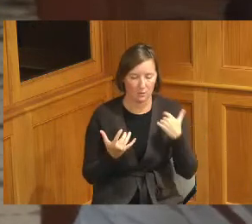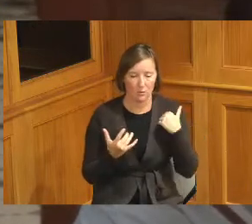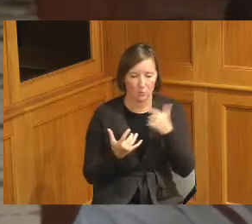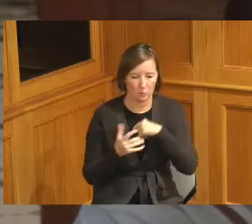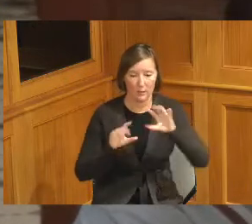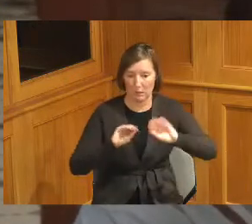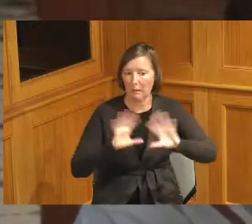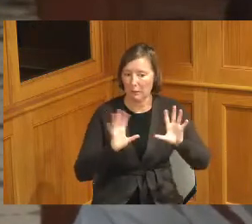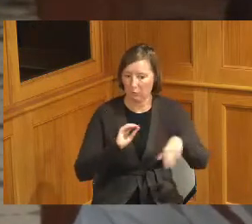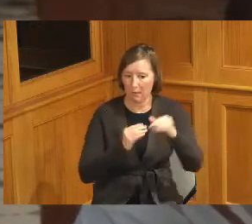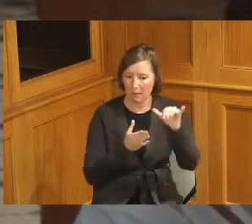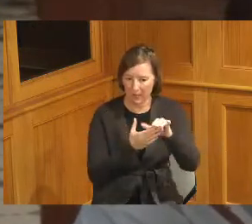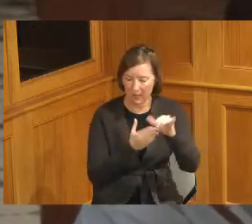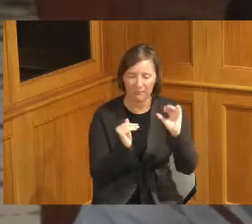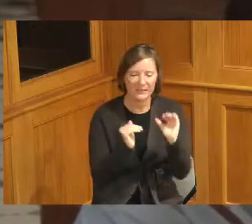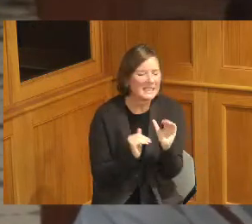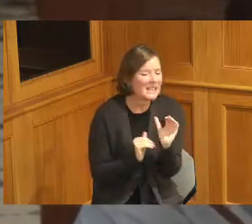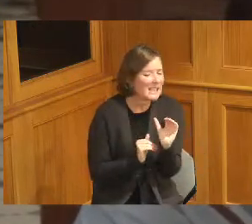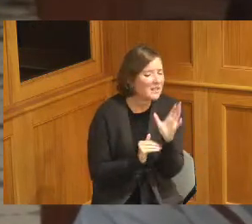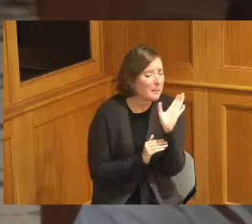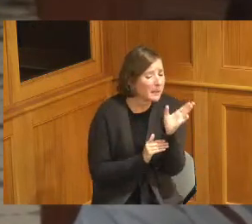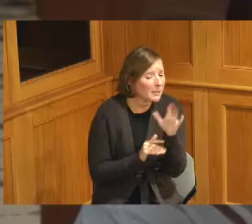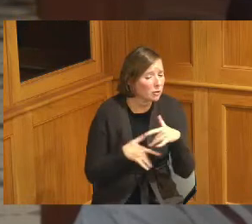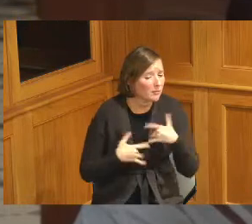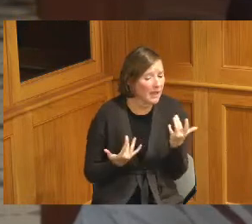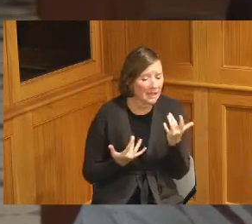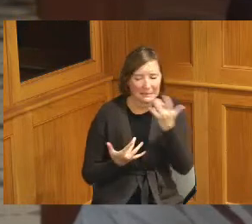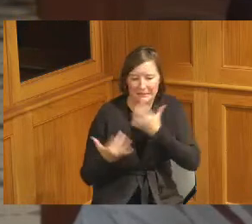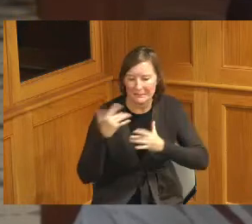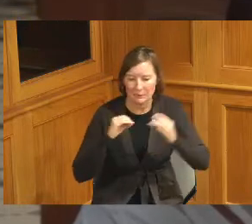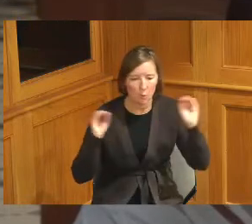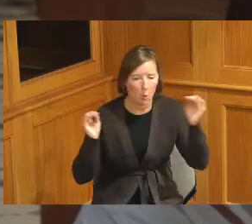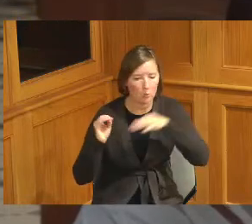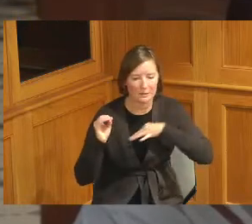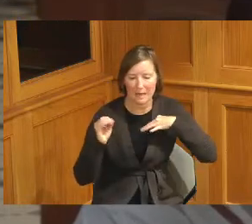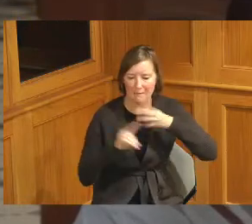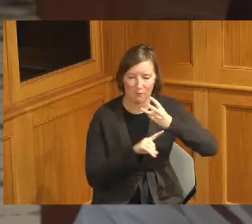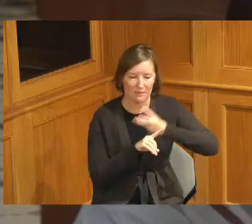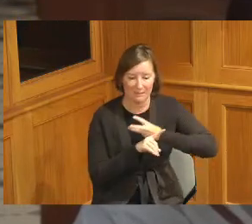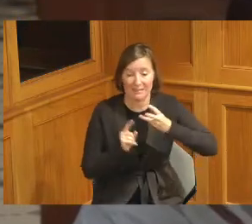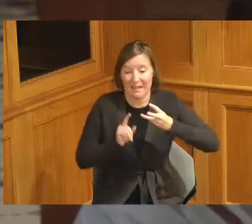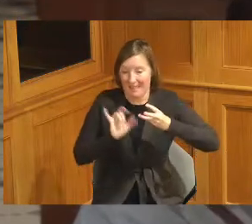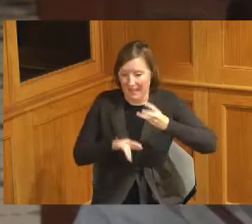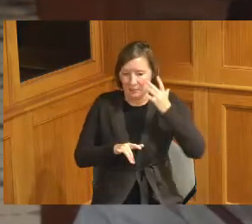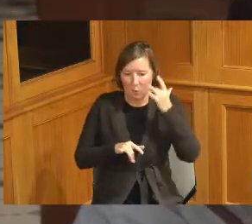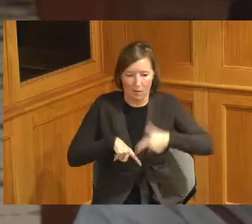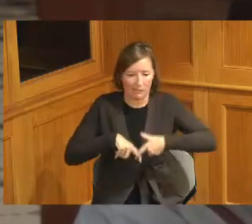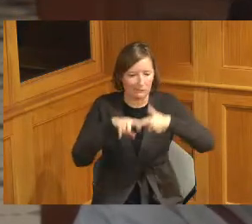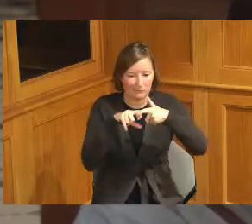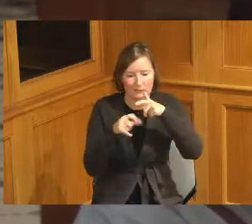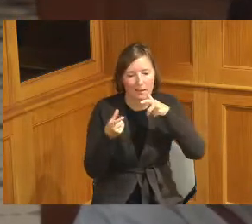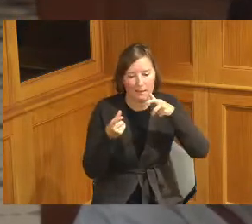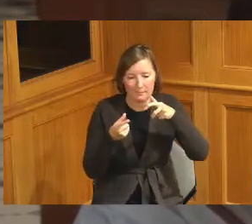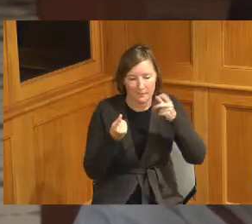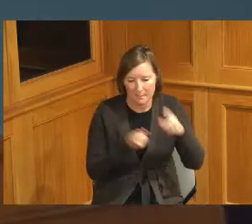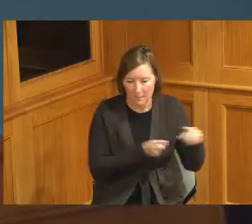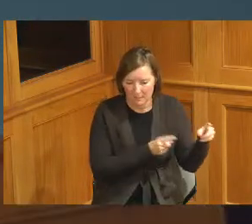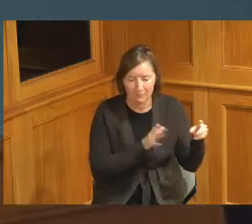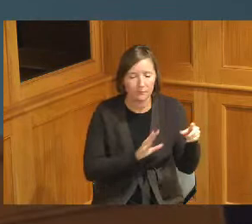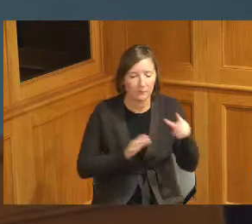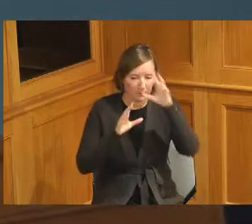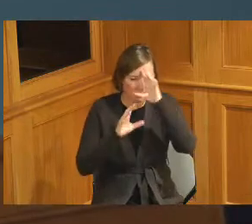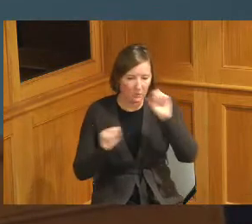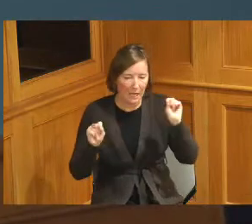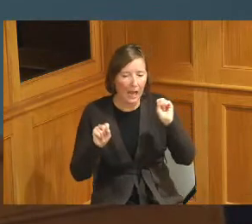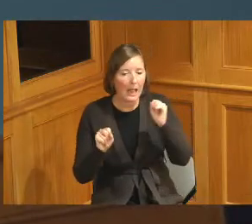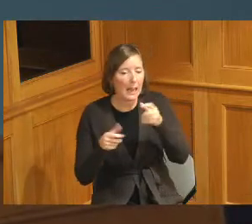clear on that. The pitch event, again, we were without staff for 6 months. That's why it did not happen this year. Yeah, no, and let me say this. I was understanding